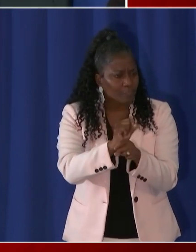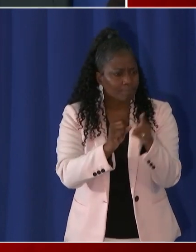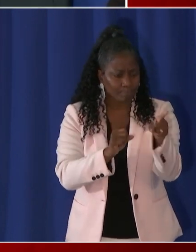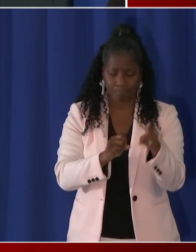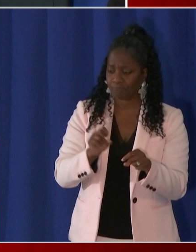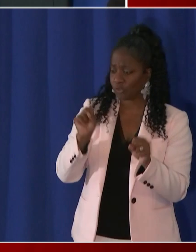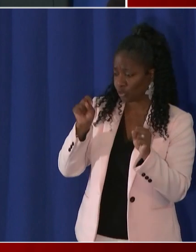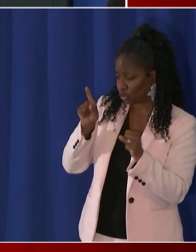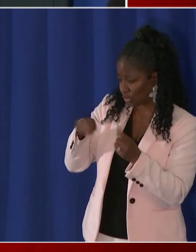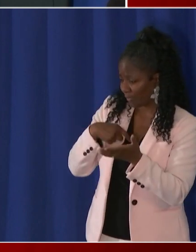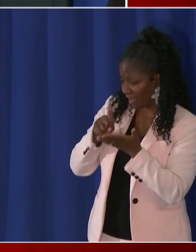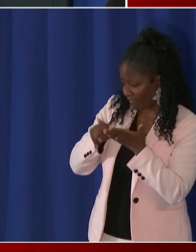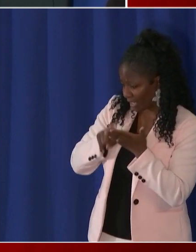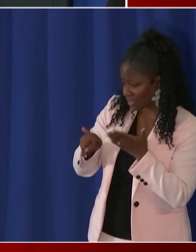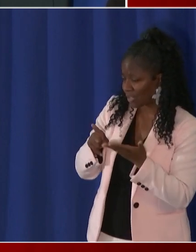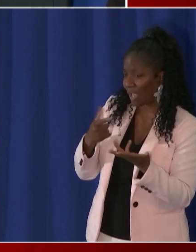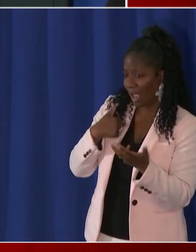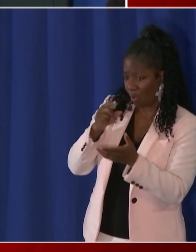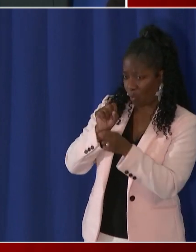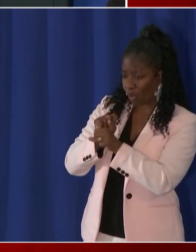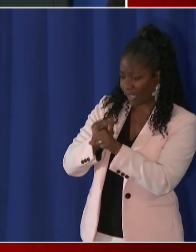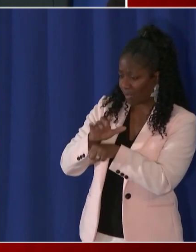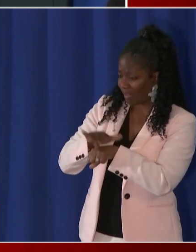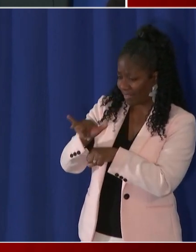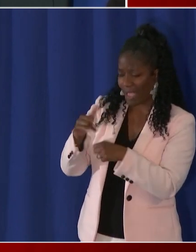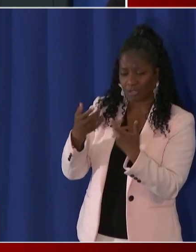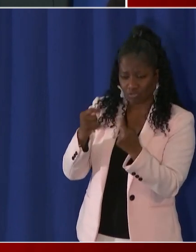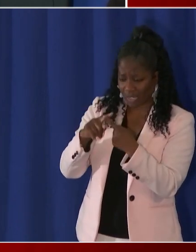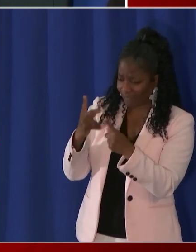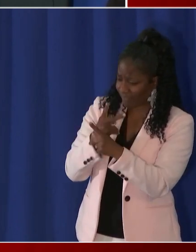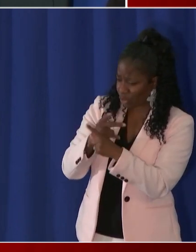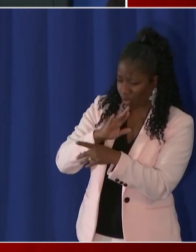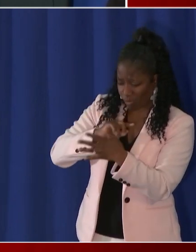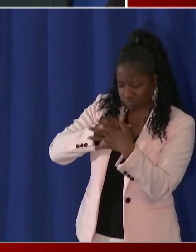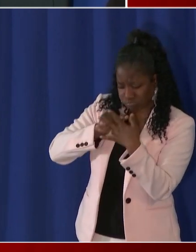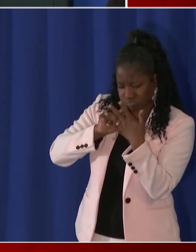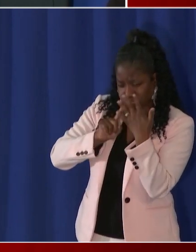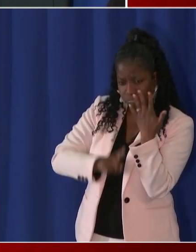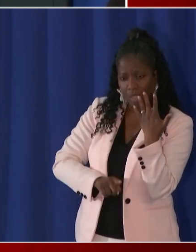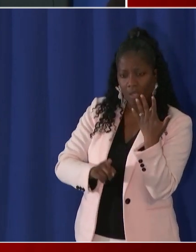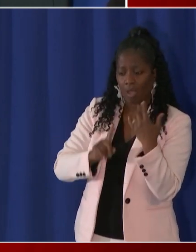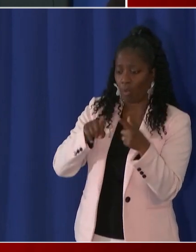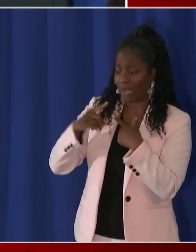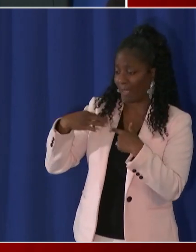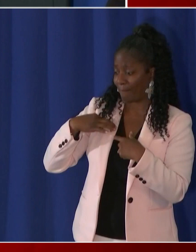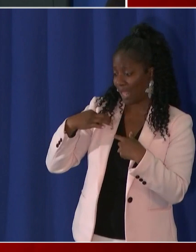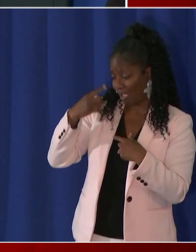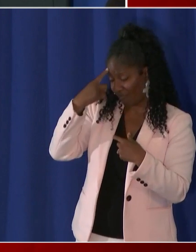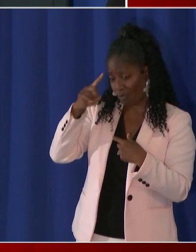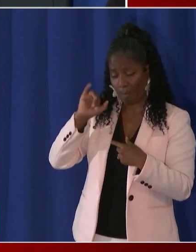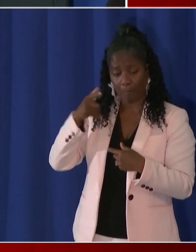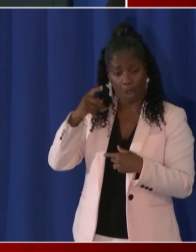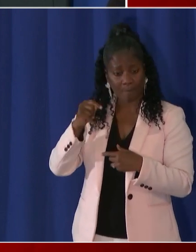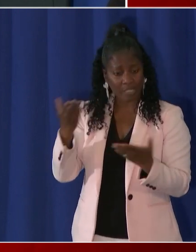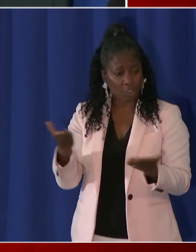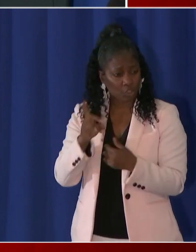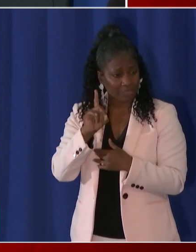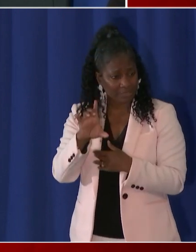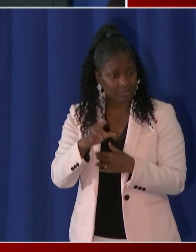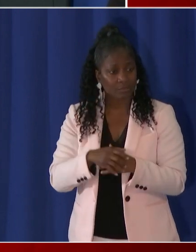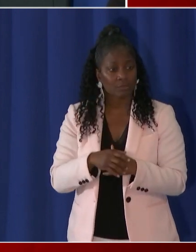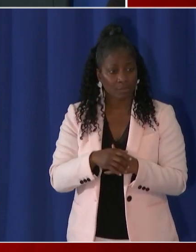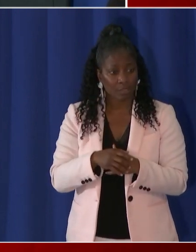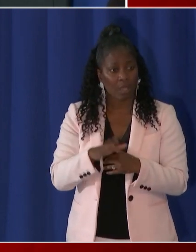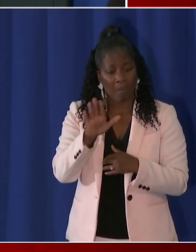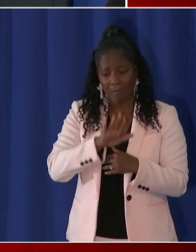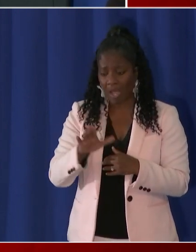you should be an investigator, Lou. That's where I'm working. I'm working in that space right there trying to figure that out. When he applied for the apartment in D.C.,